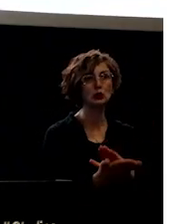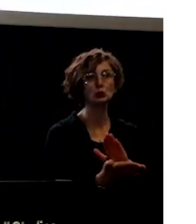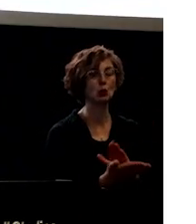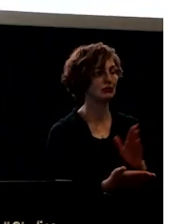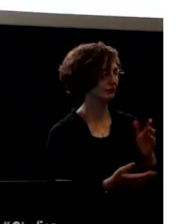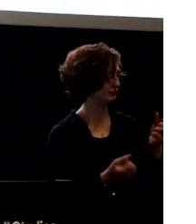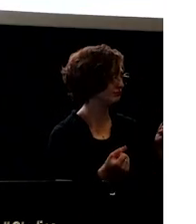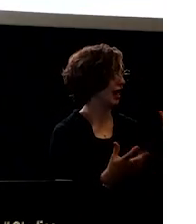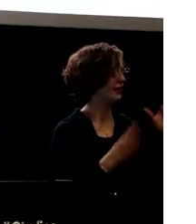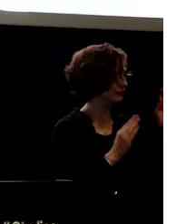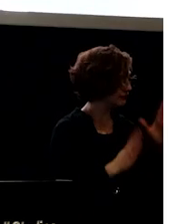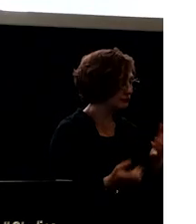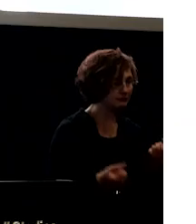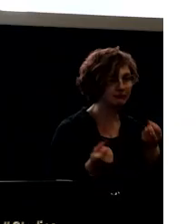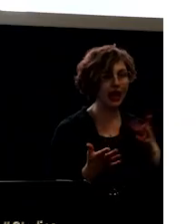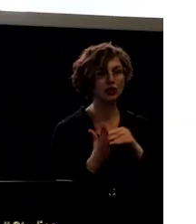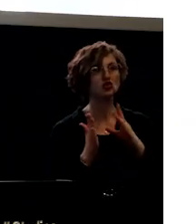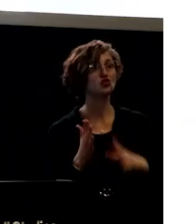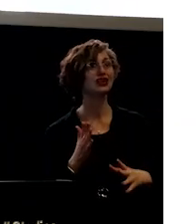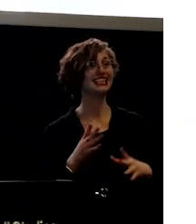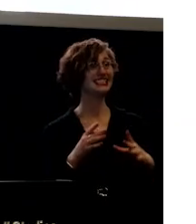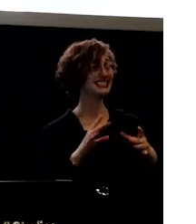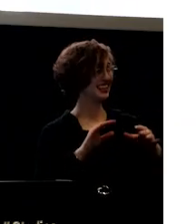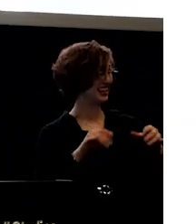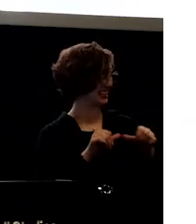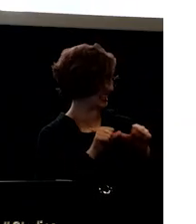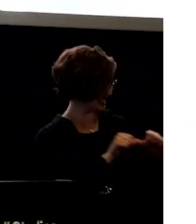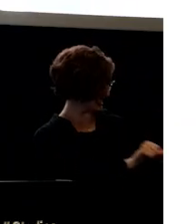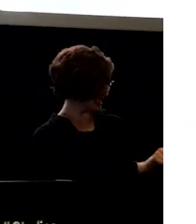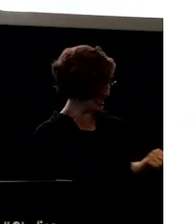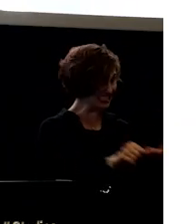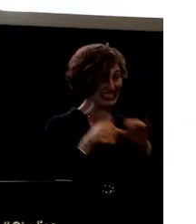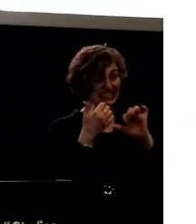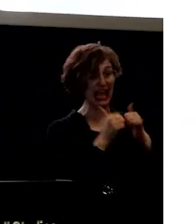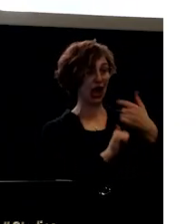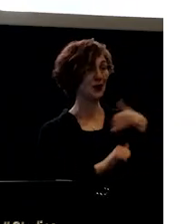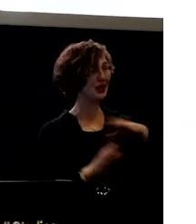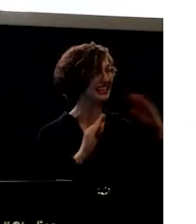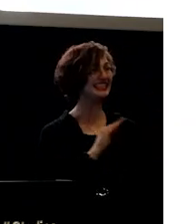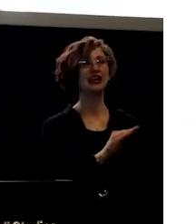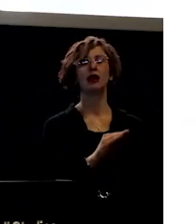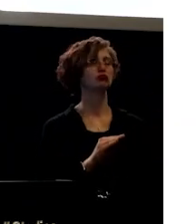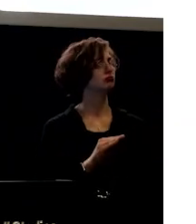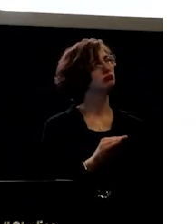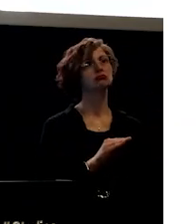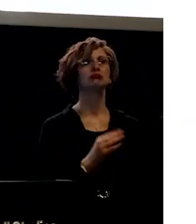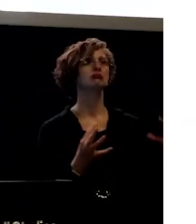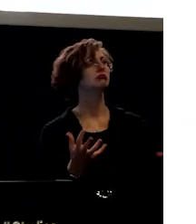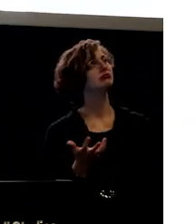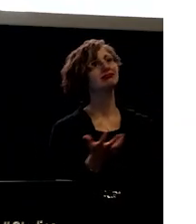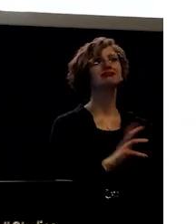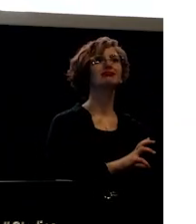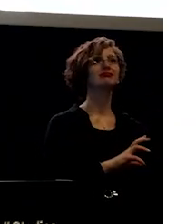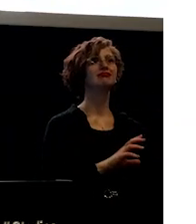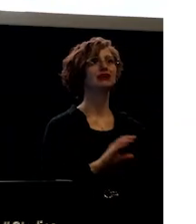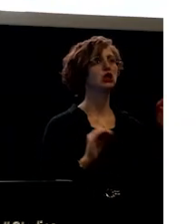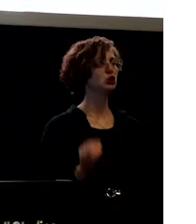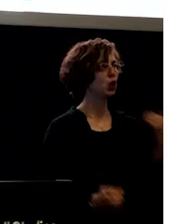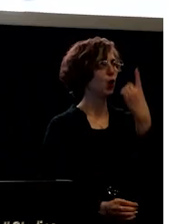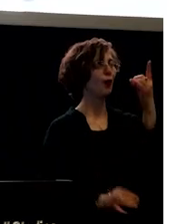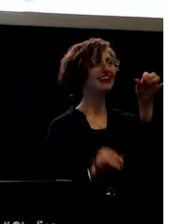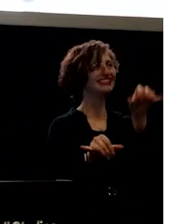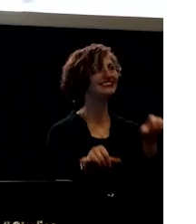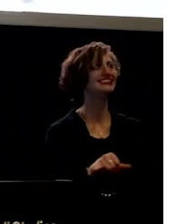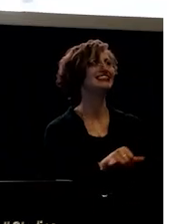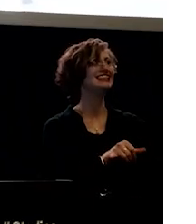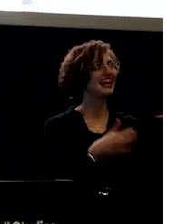there is a lack of consistency in what's being taught and how it's being delivered. There's really no guiding light. I hope